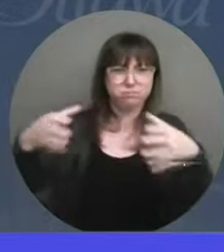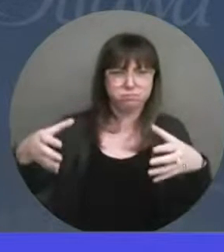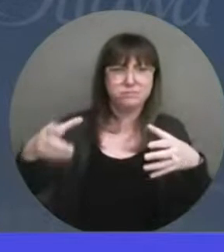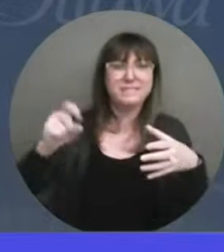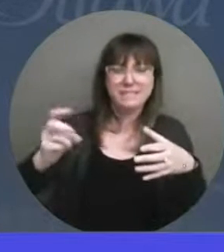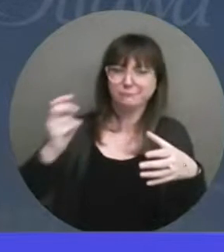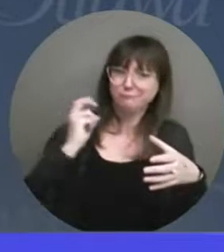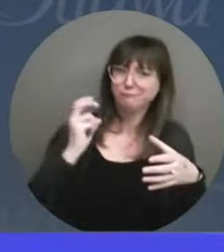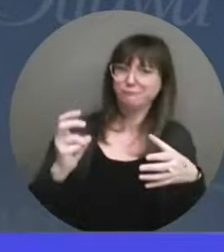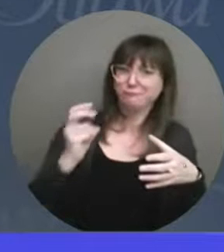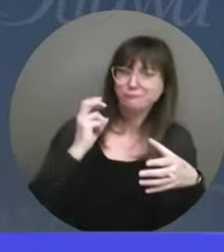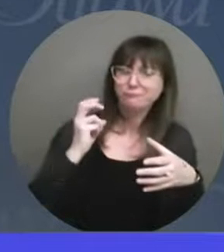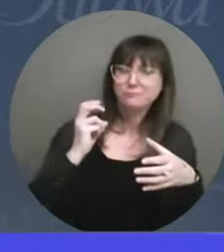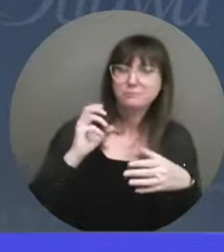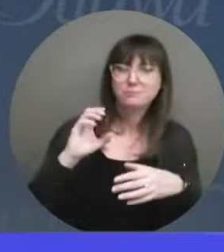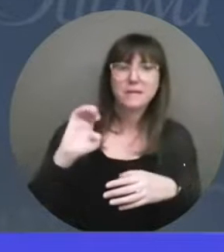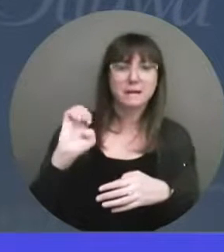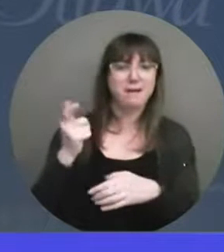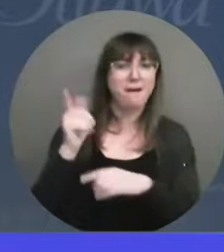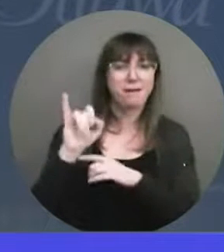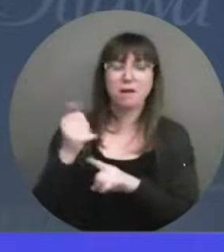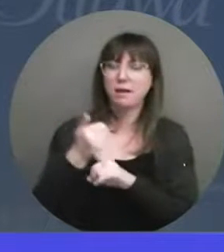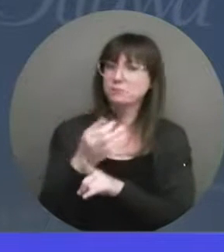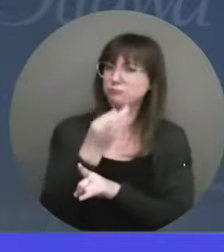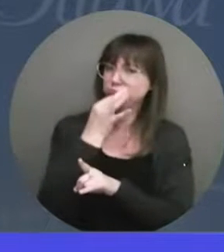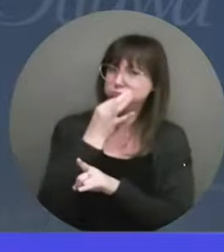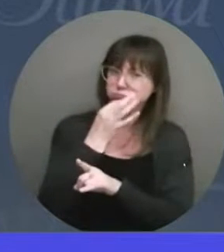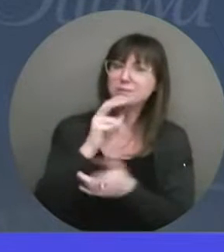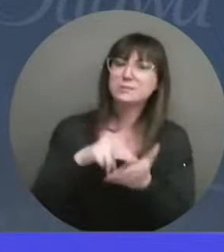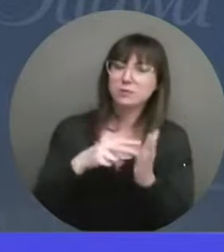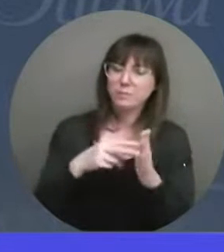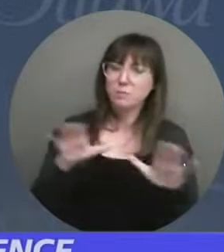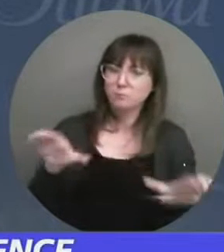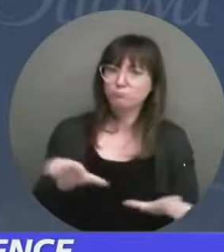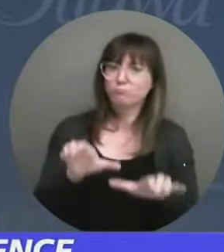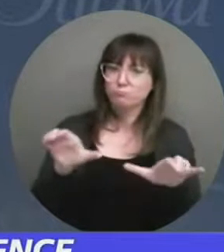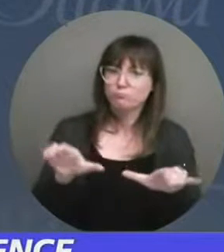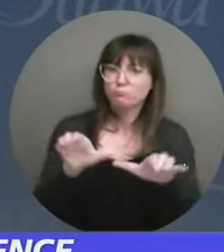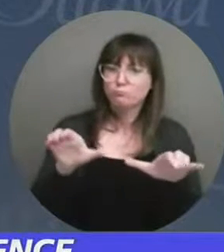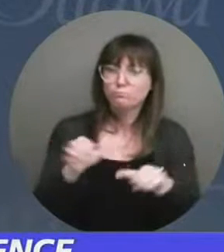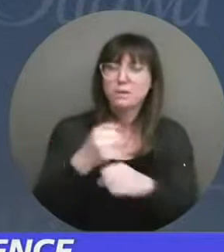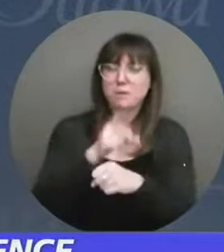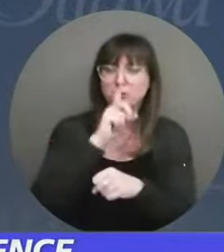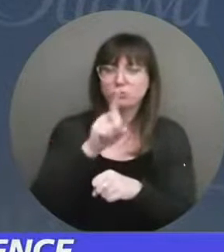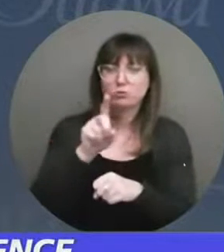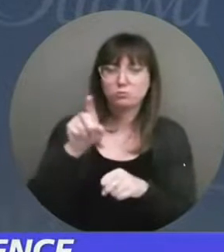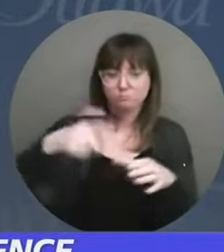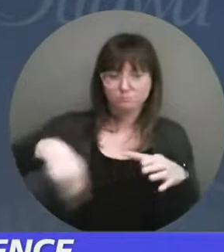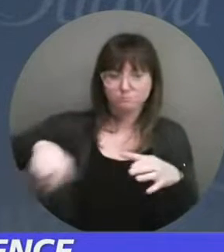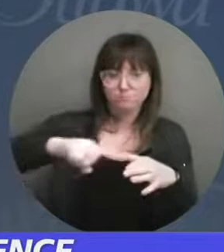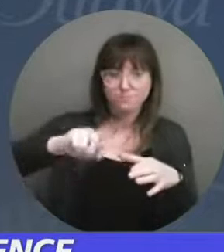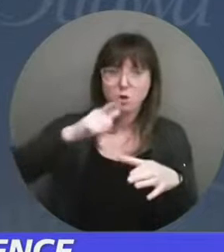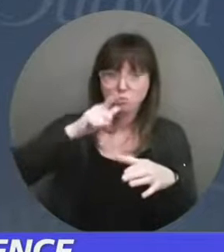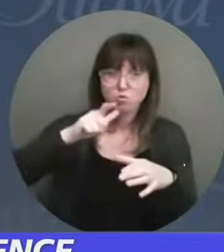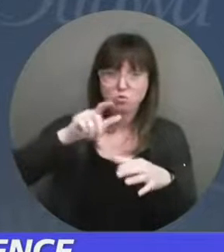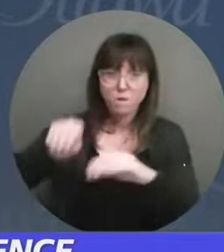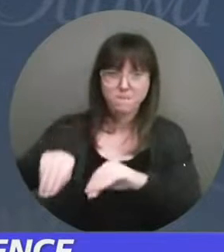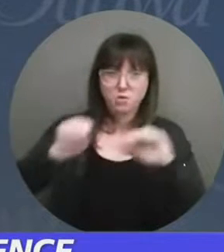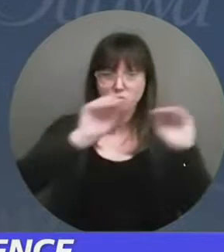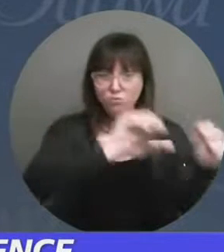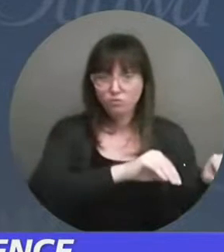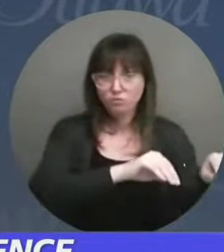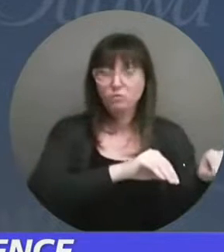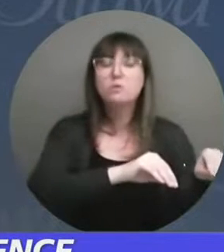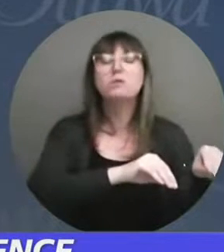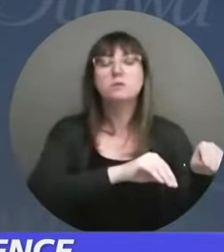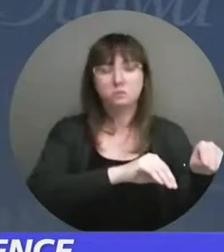good ward councillor, and he will work to ensure that those individuals who are going to be potentially displaced are assisted